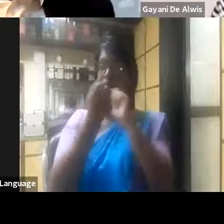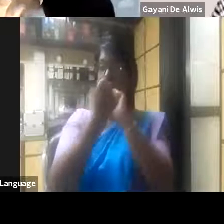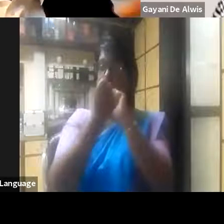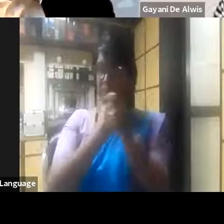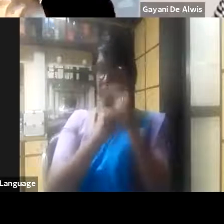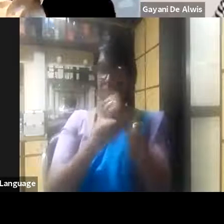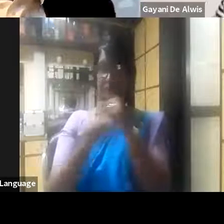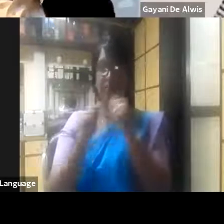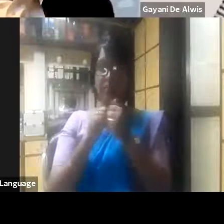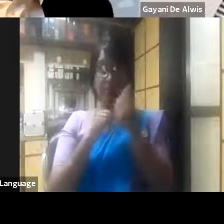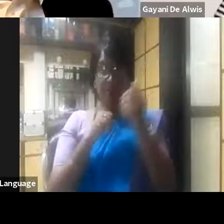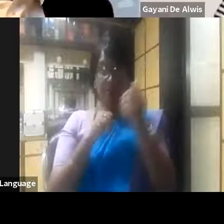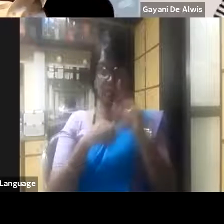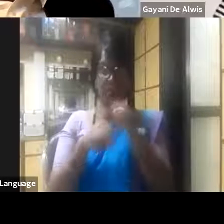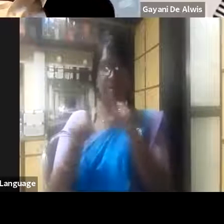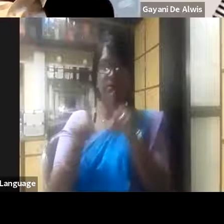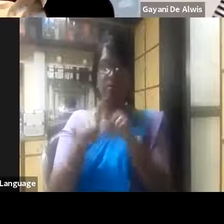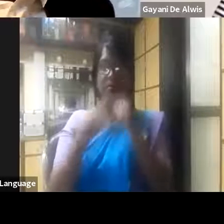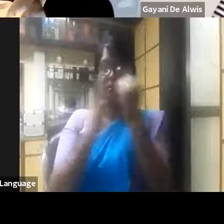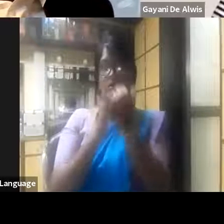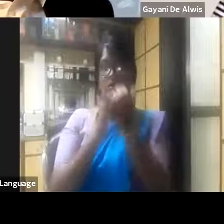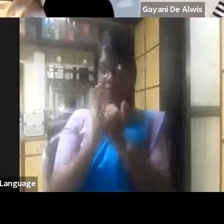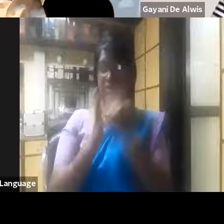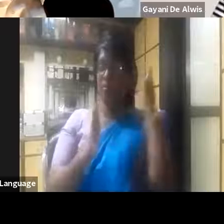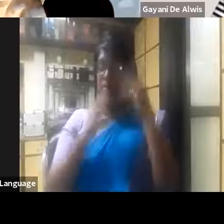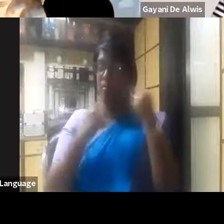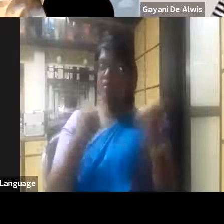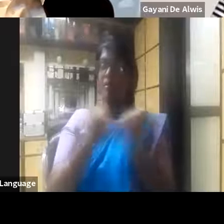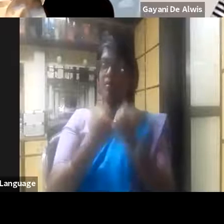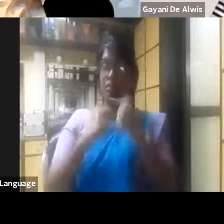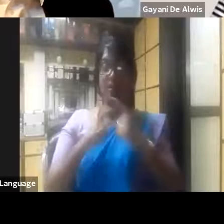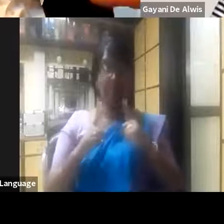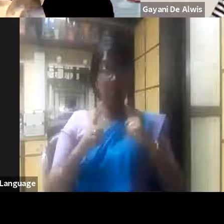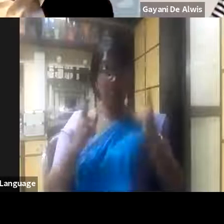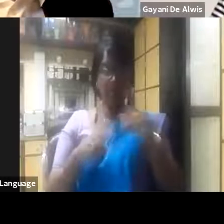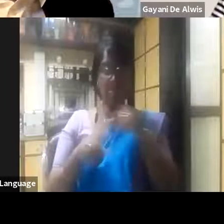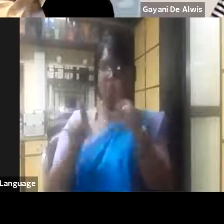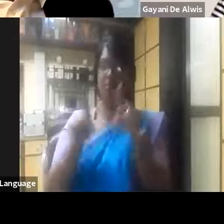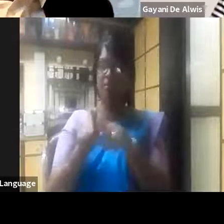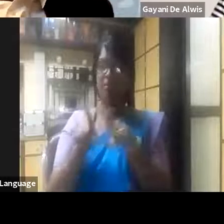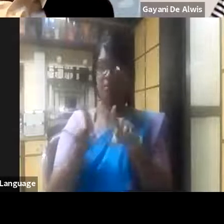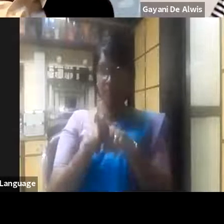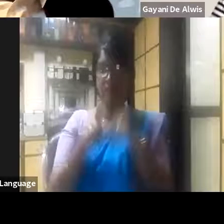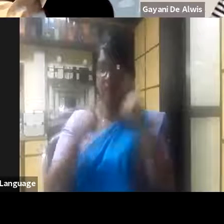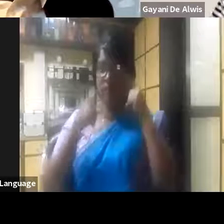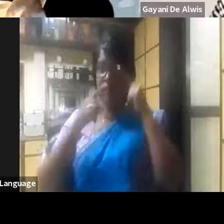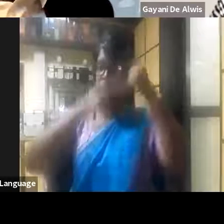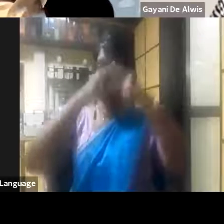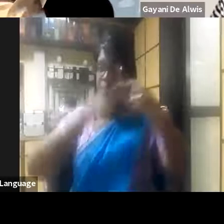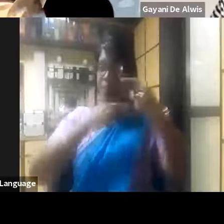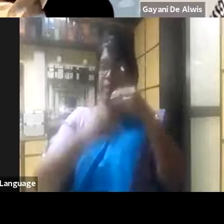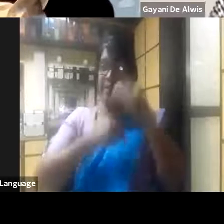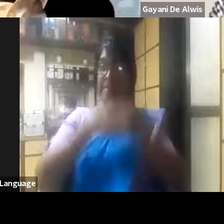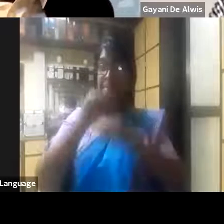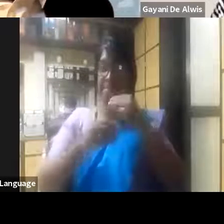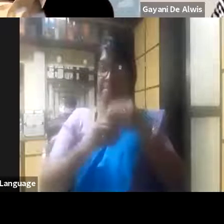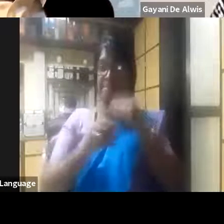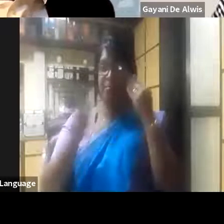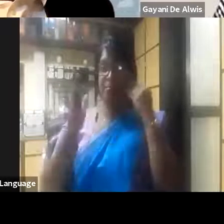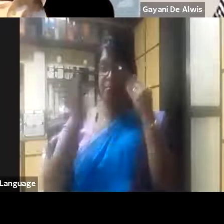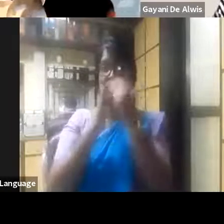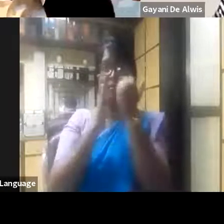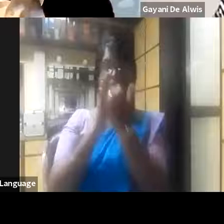impacted and disrupted with the global challenges in the future, and touch upon some business processes and